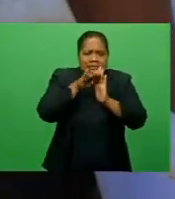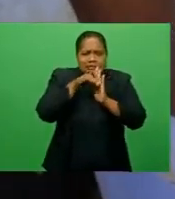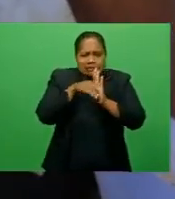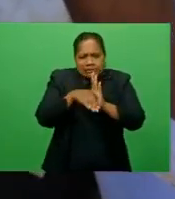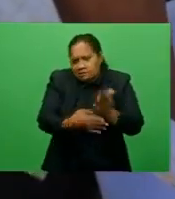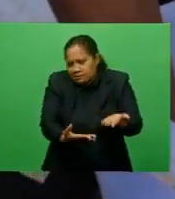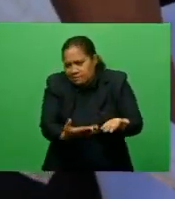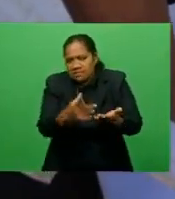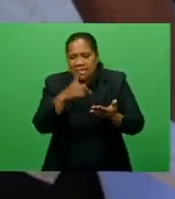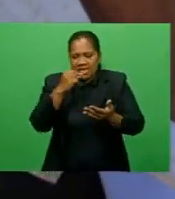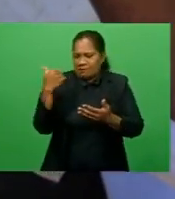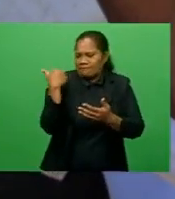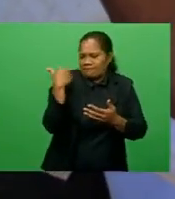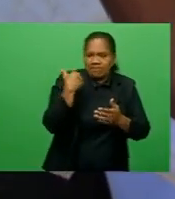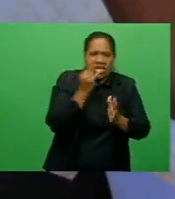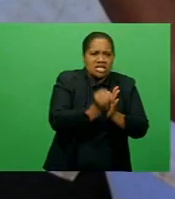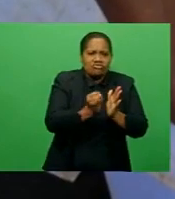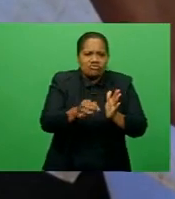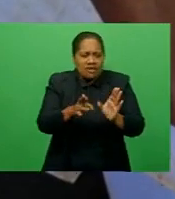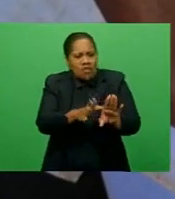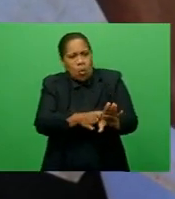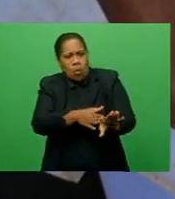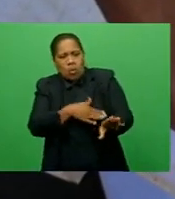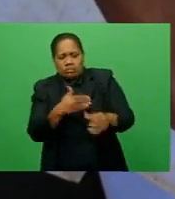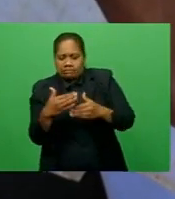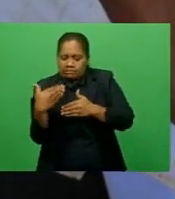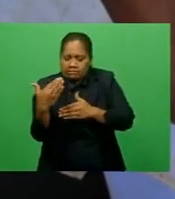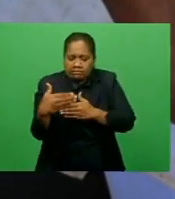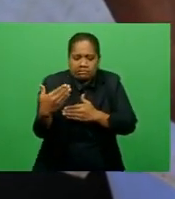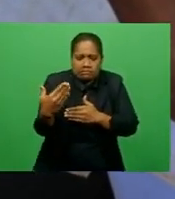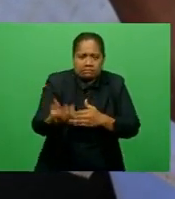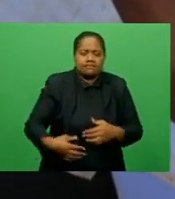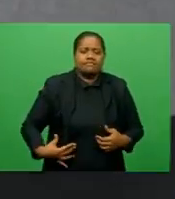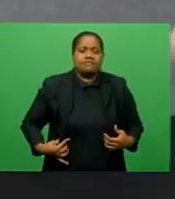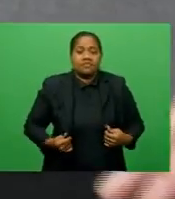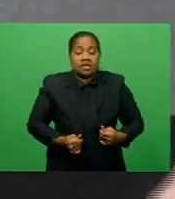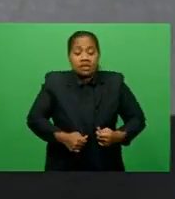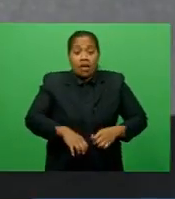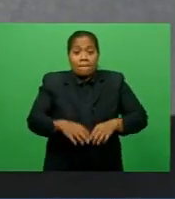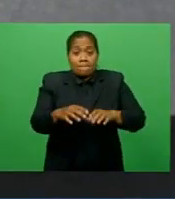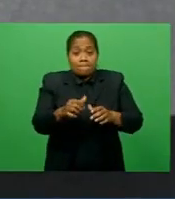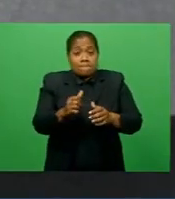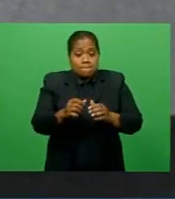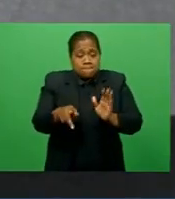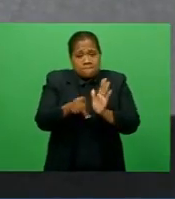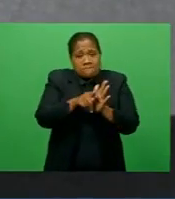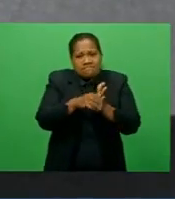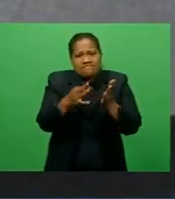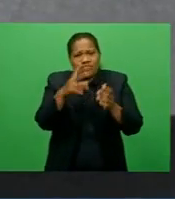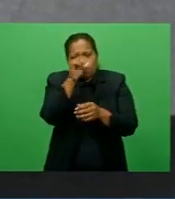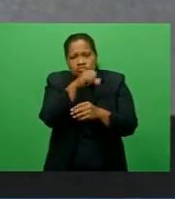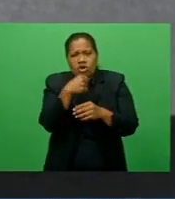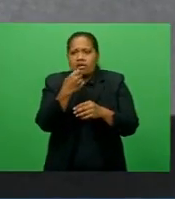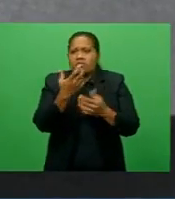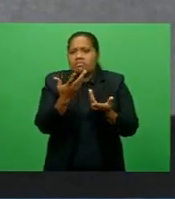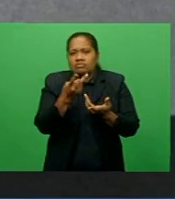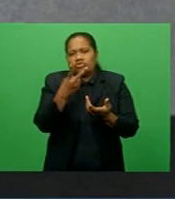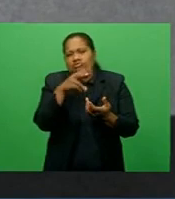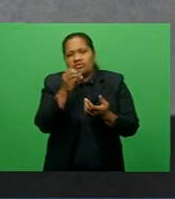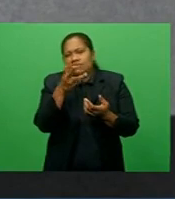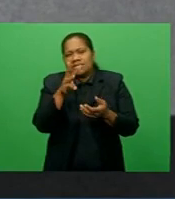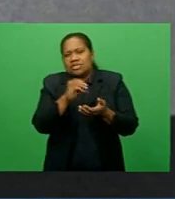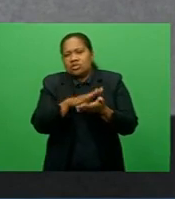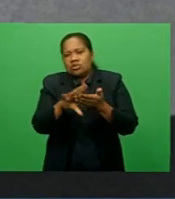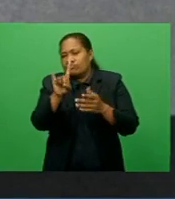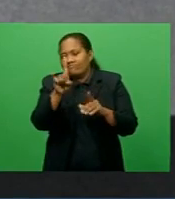run. The price of pork used to be $20, $30 a kilo, but it has now come down. You can